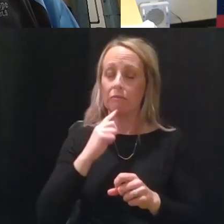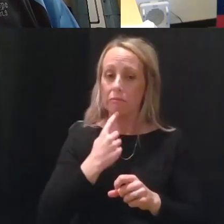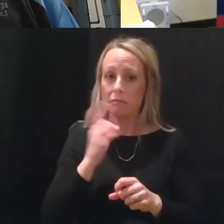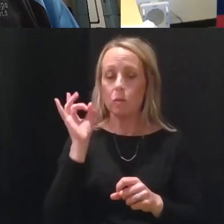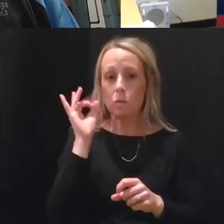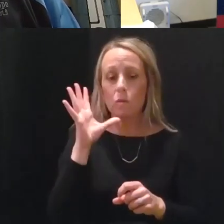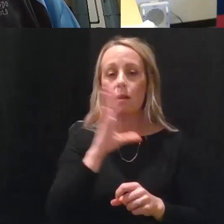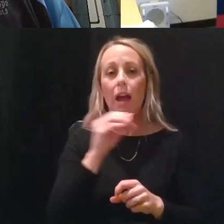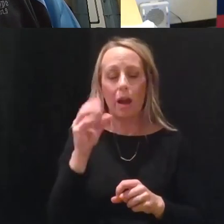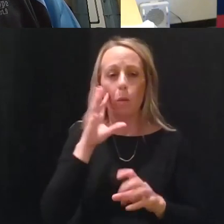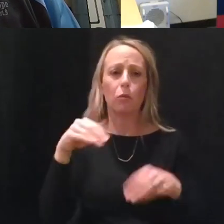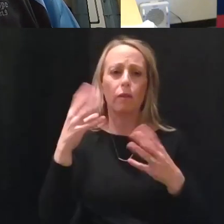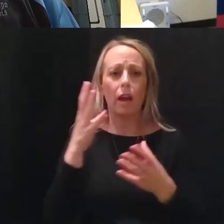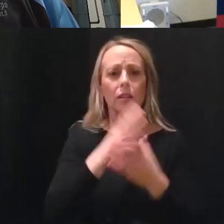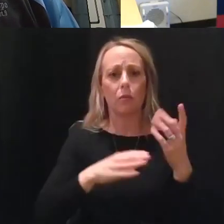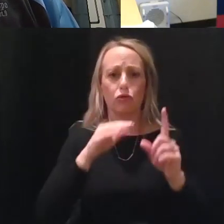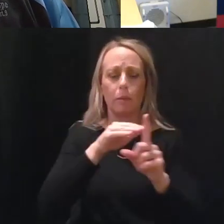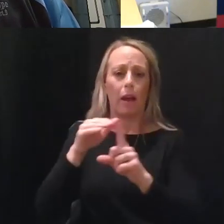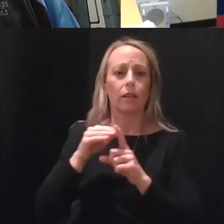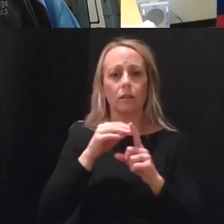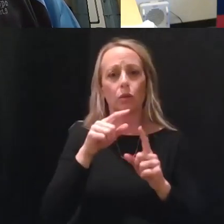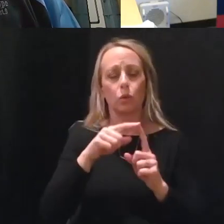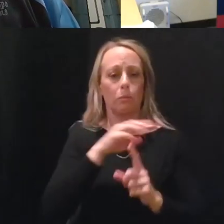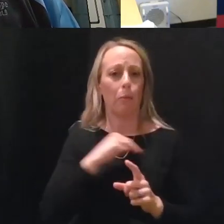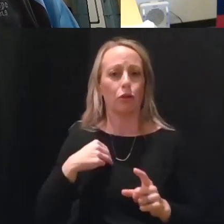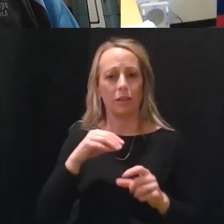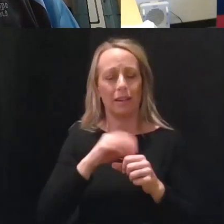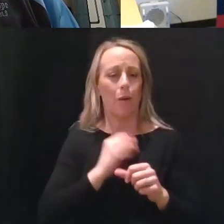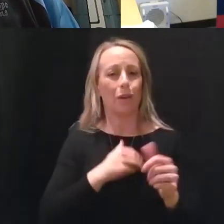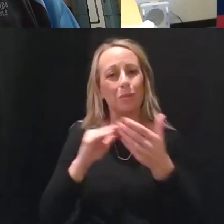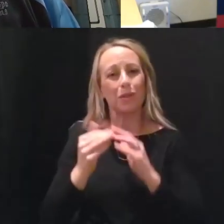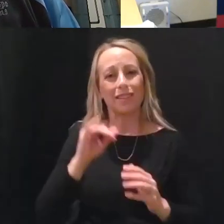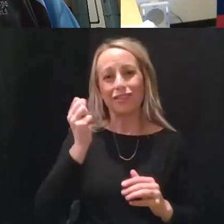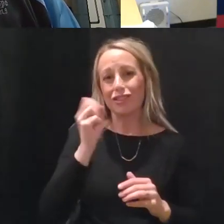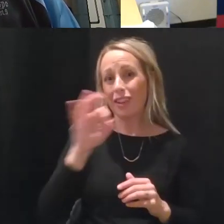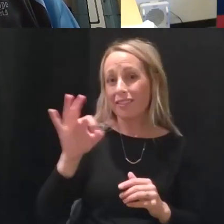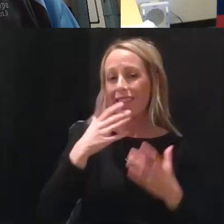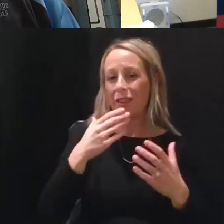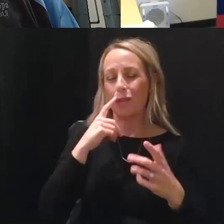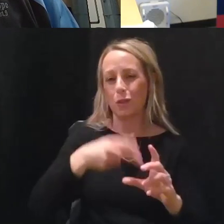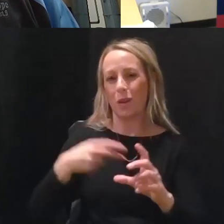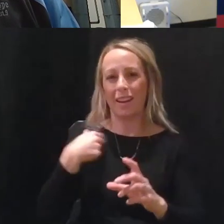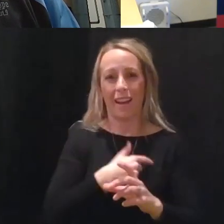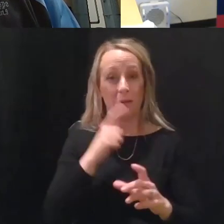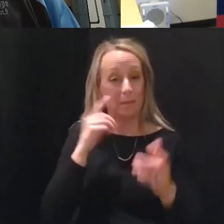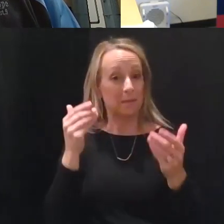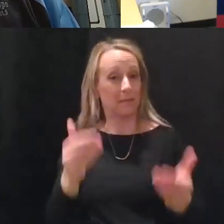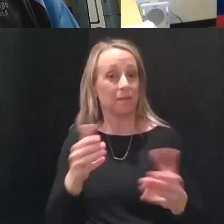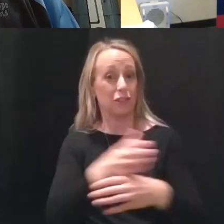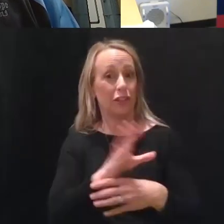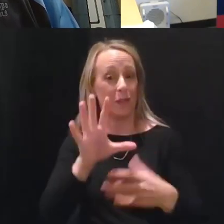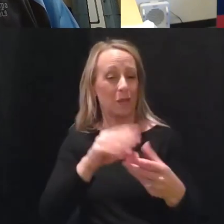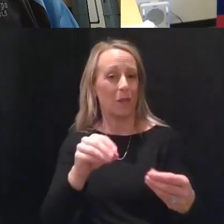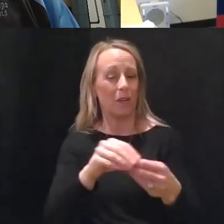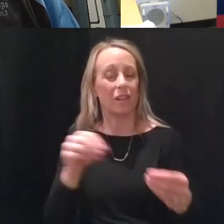some thoughtful reminders to members of our community. So Jeff, thank you so much for joining us. We can let you go ahead and share your story, so please